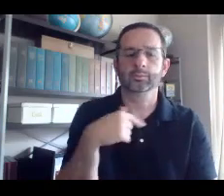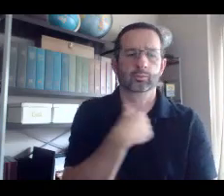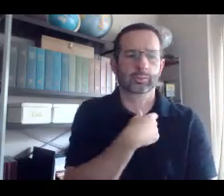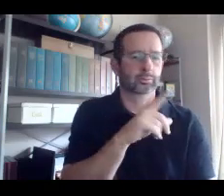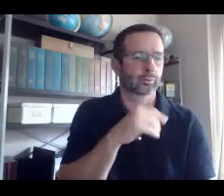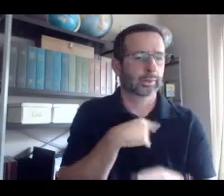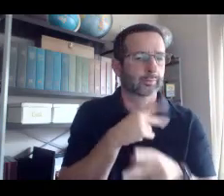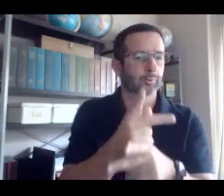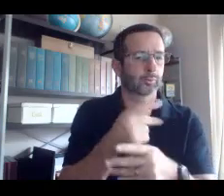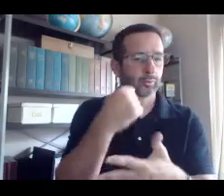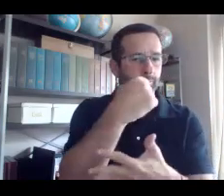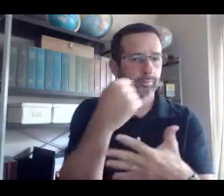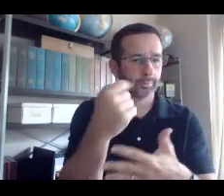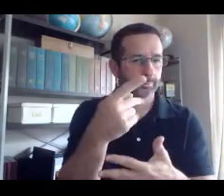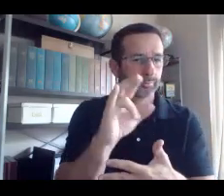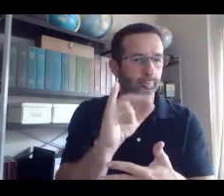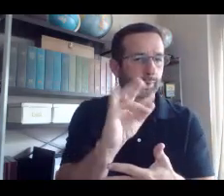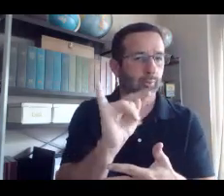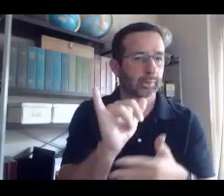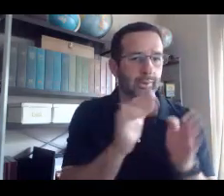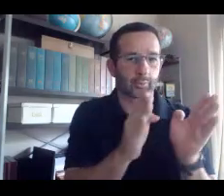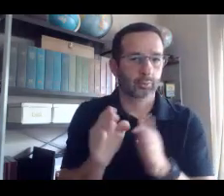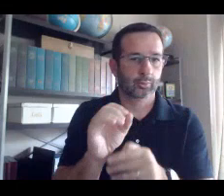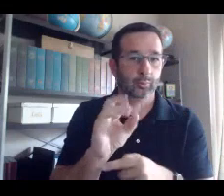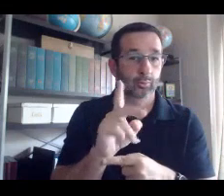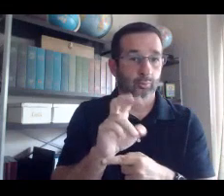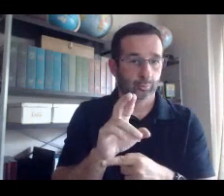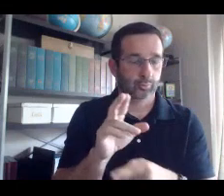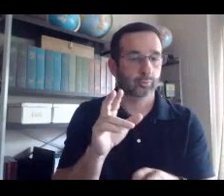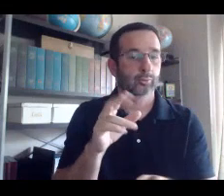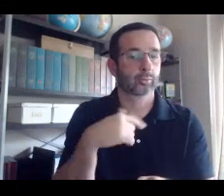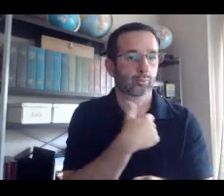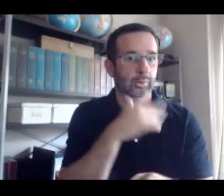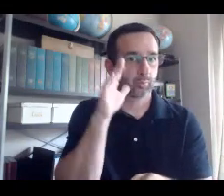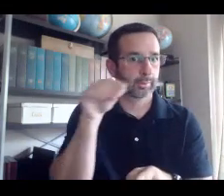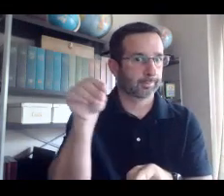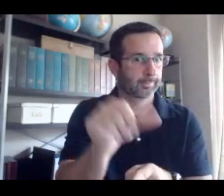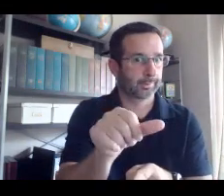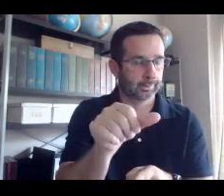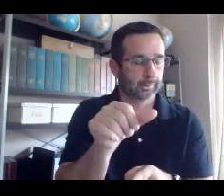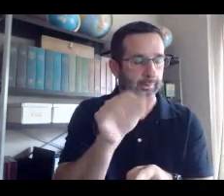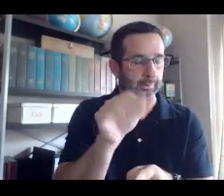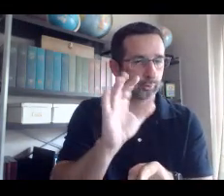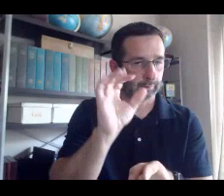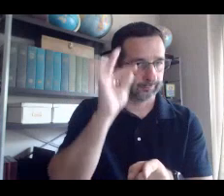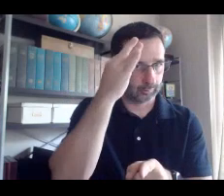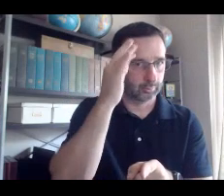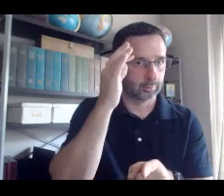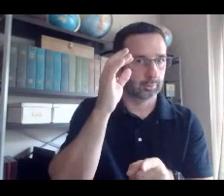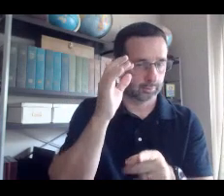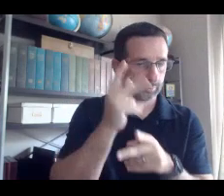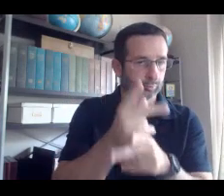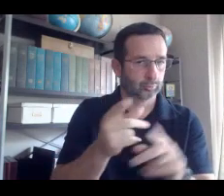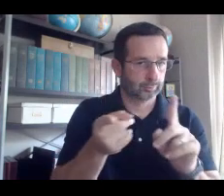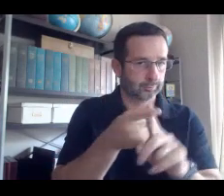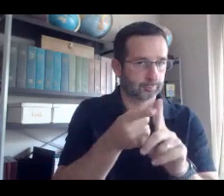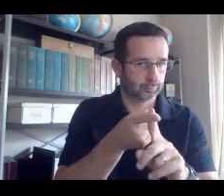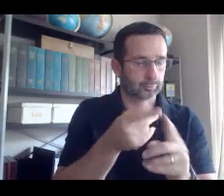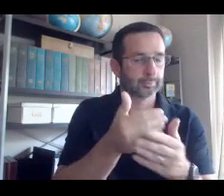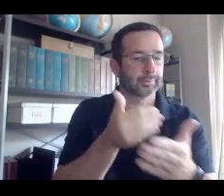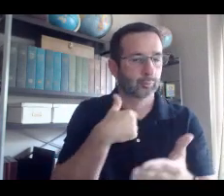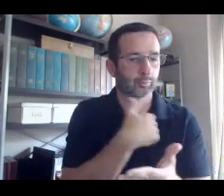So that depends. We do have a loan priority order that we follow in our program. So we will pay